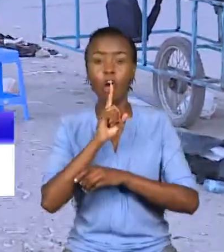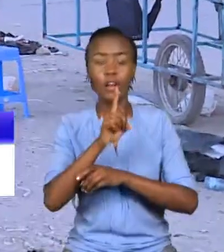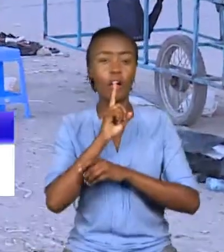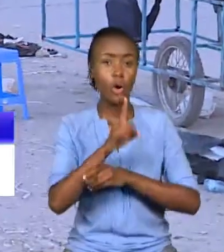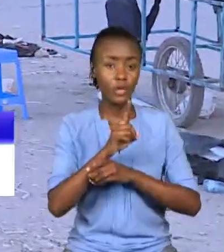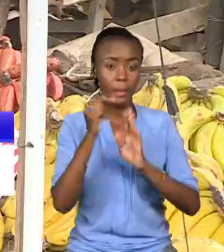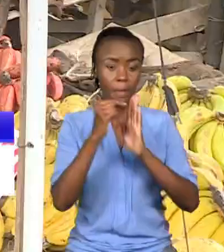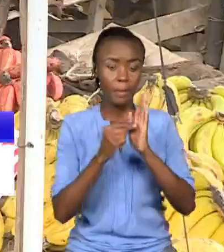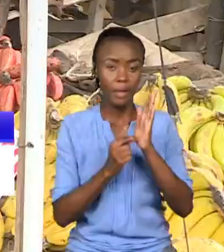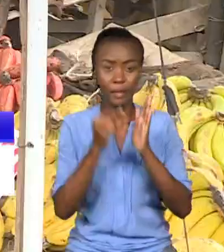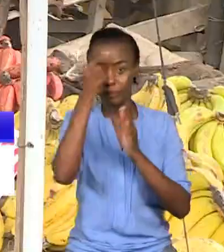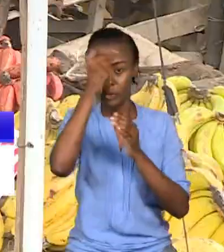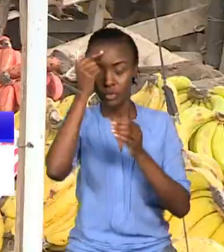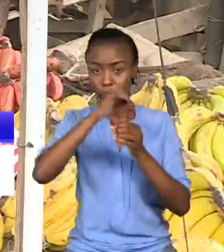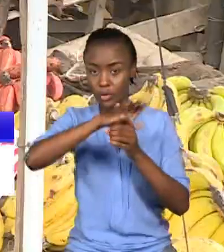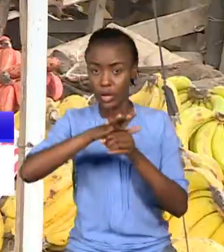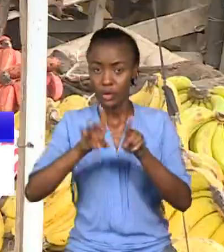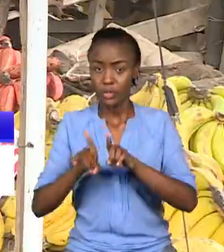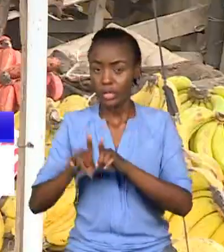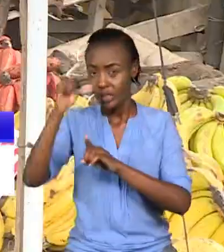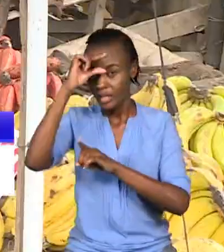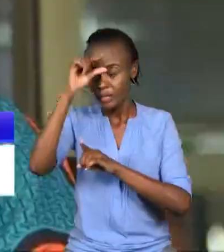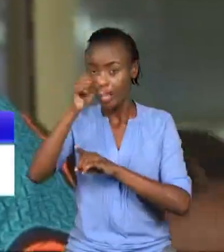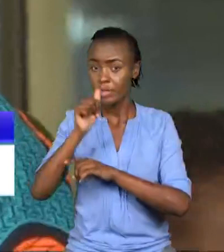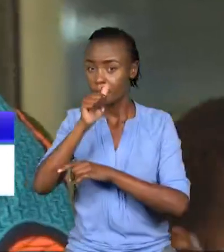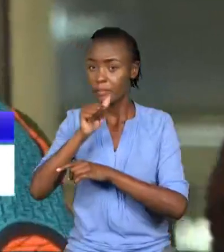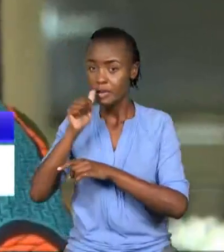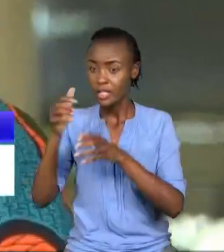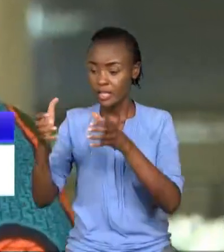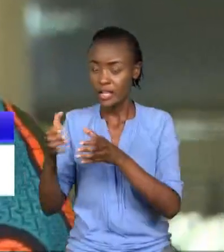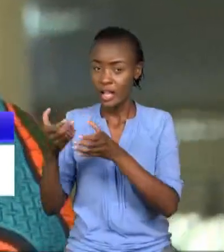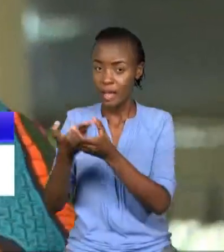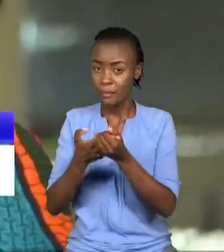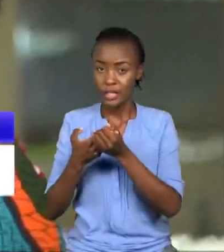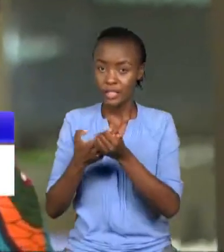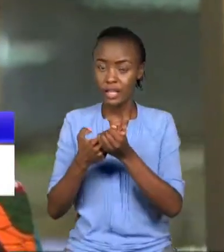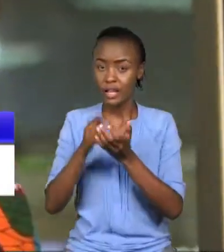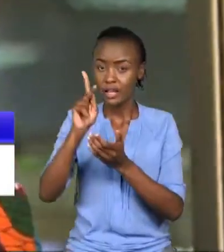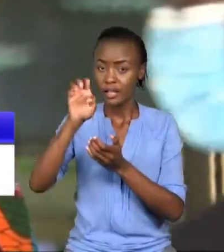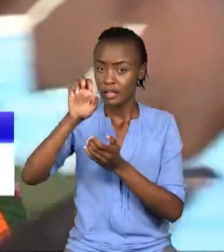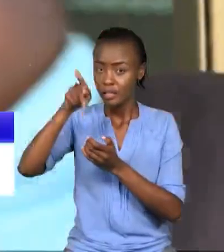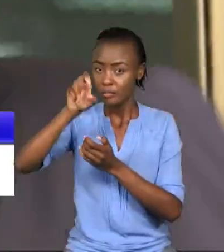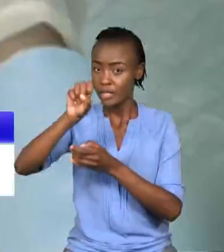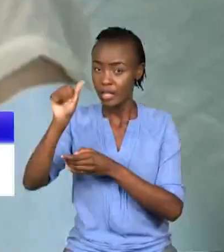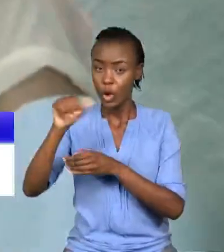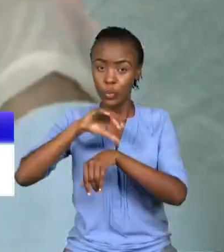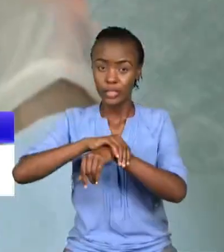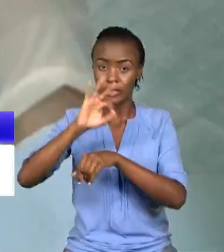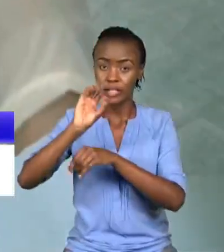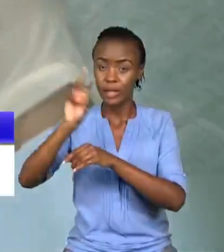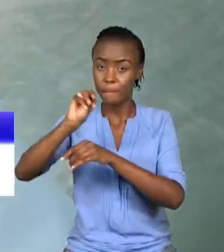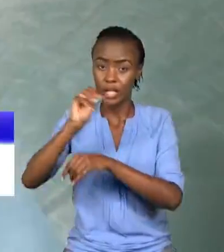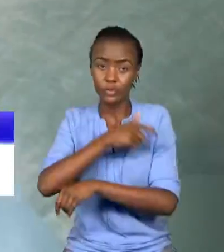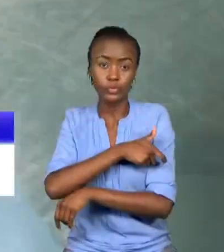COVID-19. Following this, the government, in partnership with the private sector, that is Kenya Private Sector Alliance, KEPSA, is set to receive 30 million doses